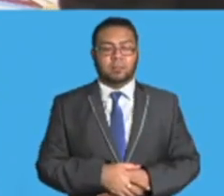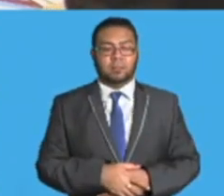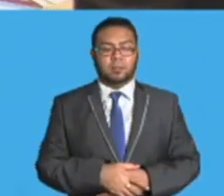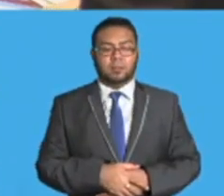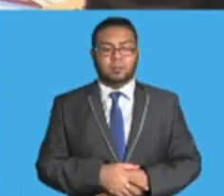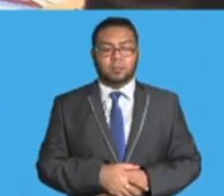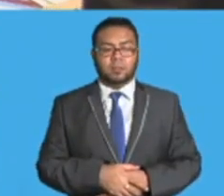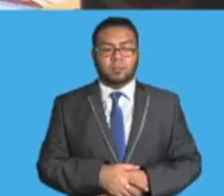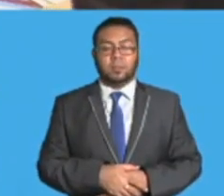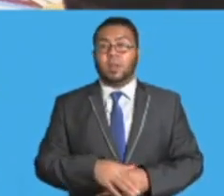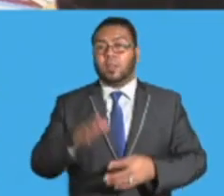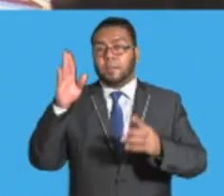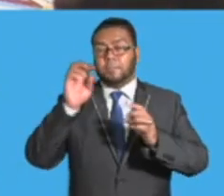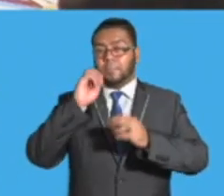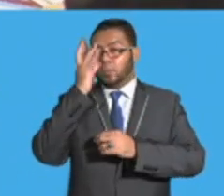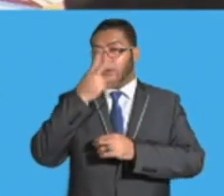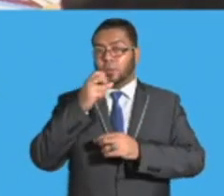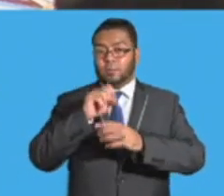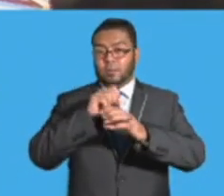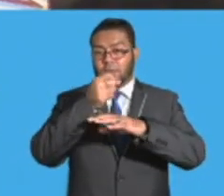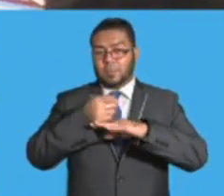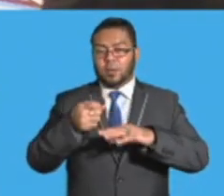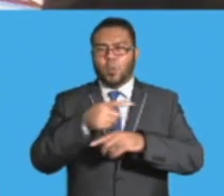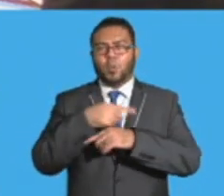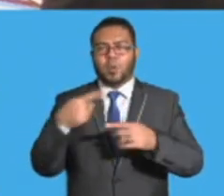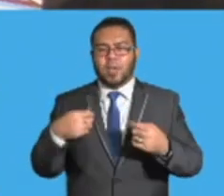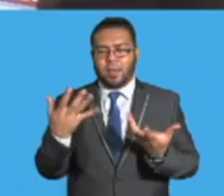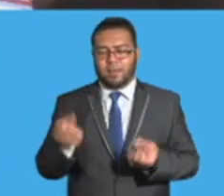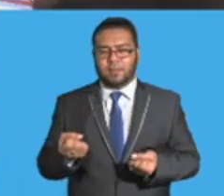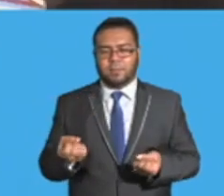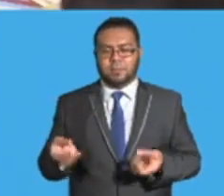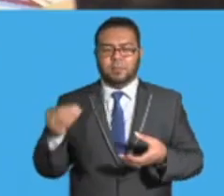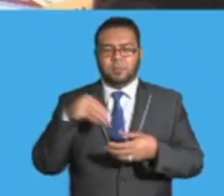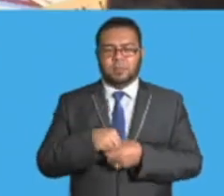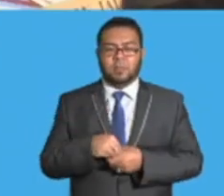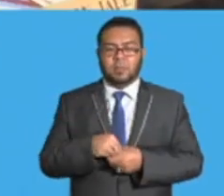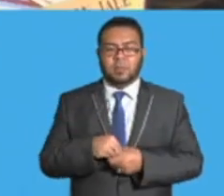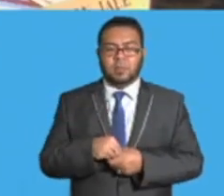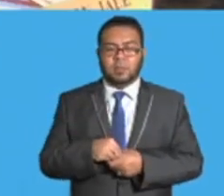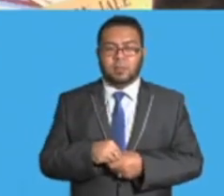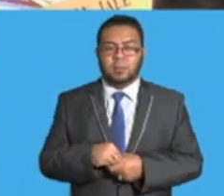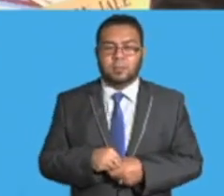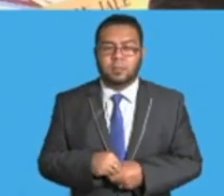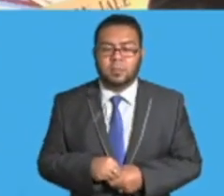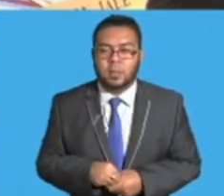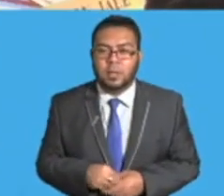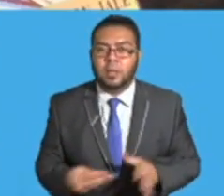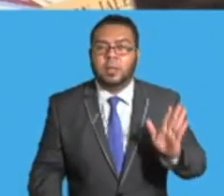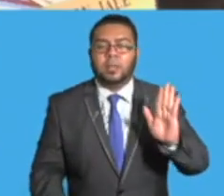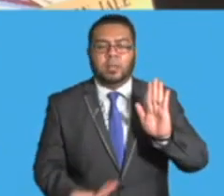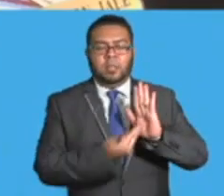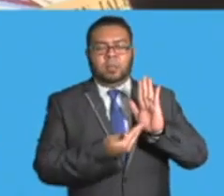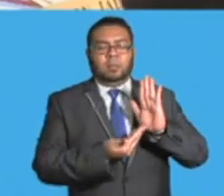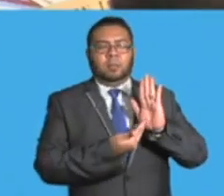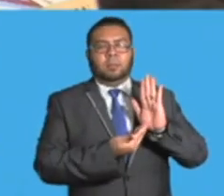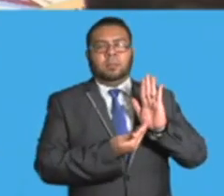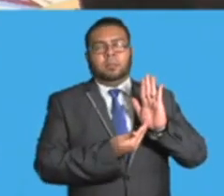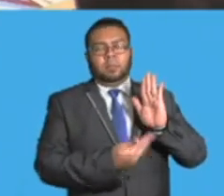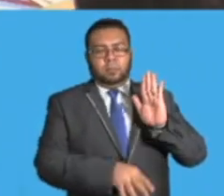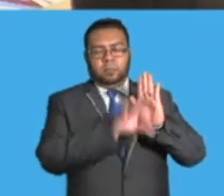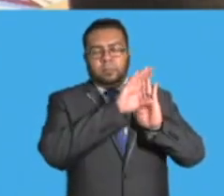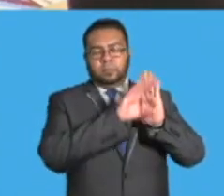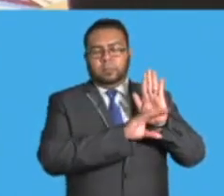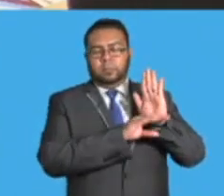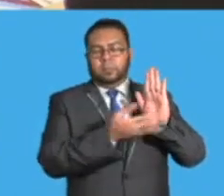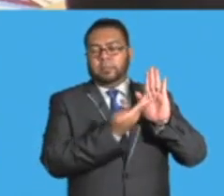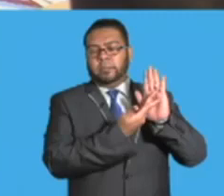beauty of government, Madam Speaker, is that we have certainly embedded this in our constitution, which they don't read. They are